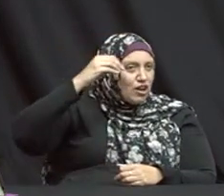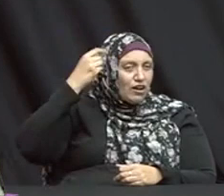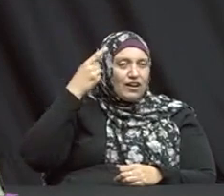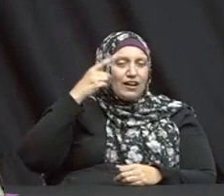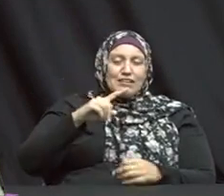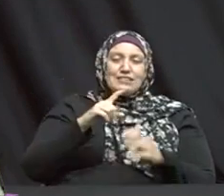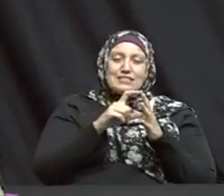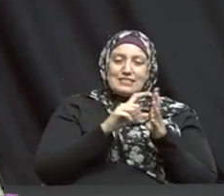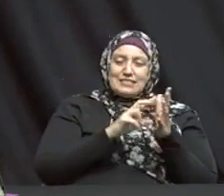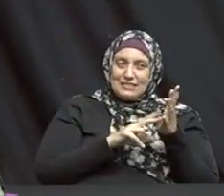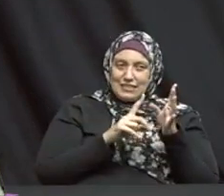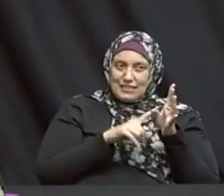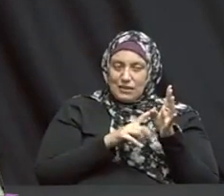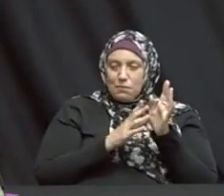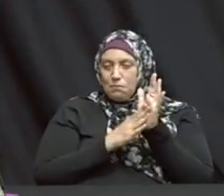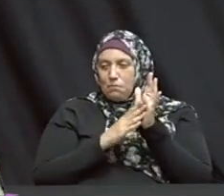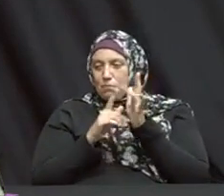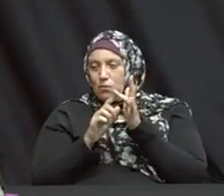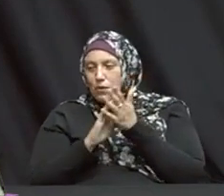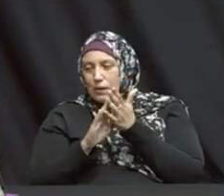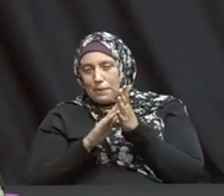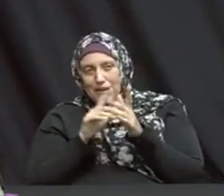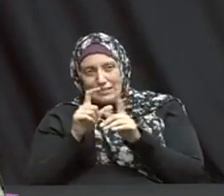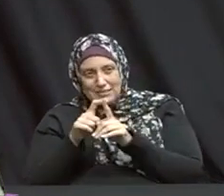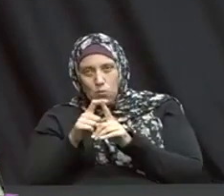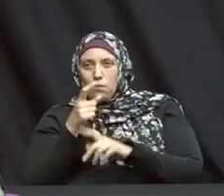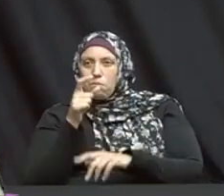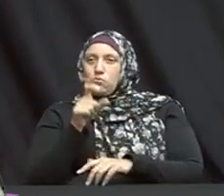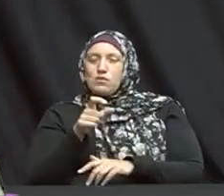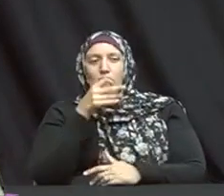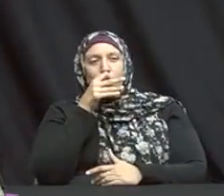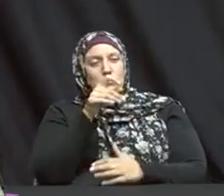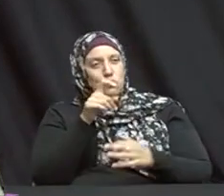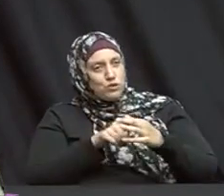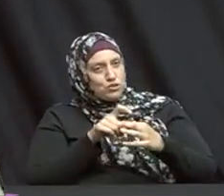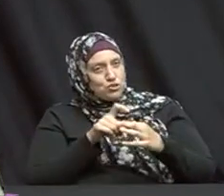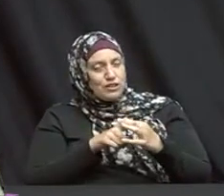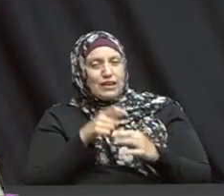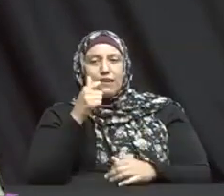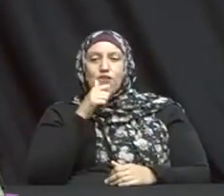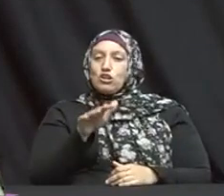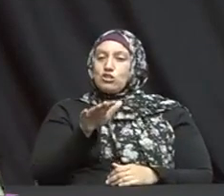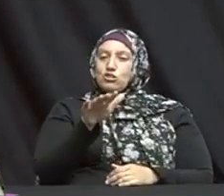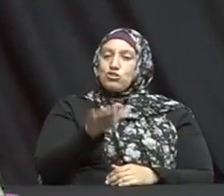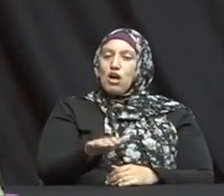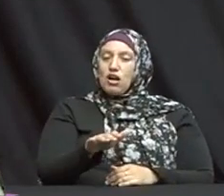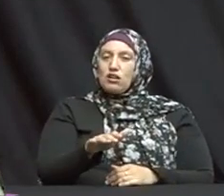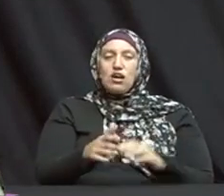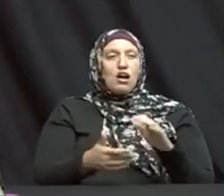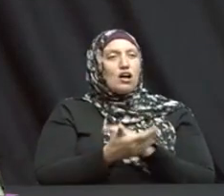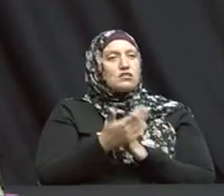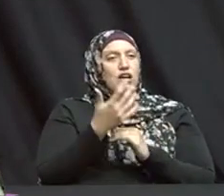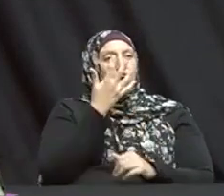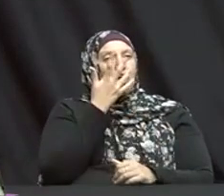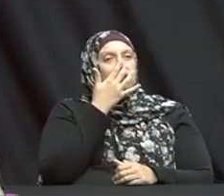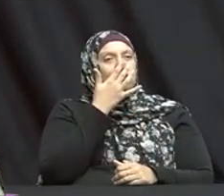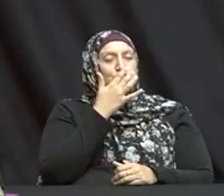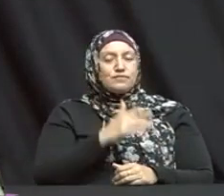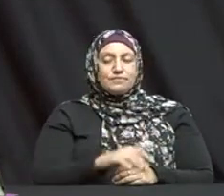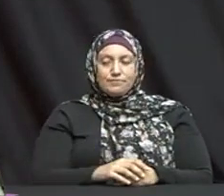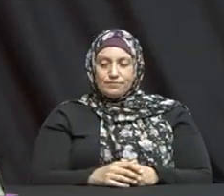just to another question that's requesting clarification, that if an underage child receives a share, for example,